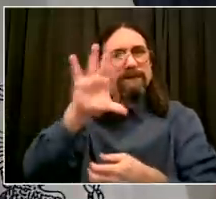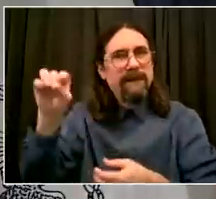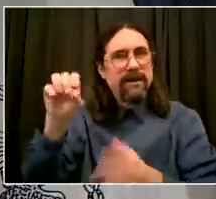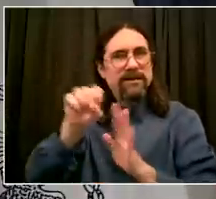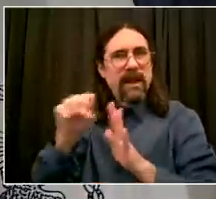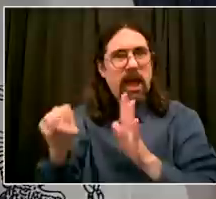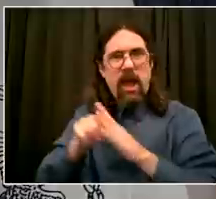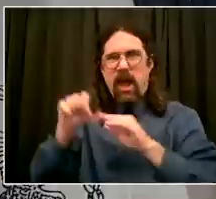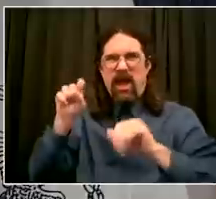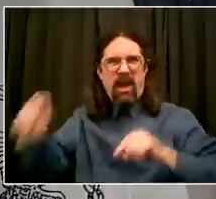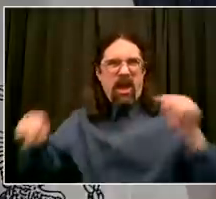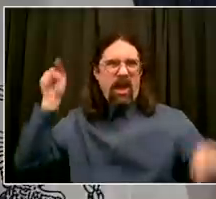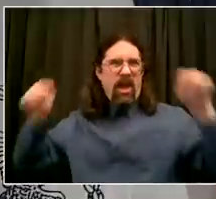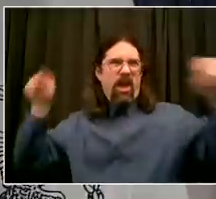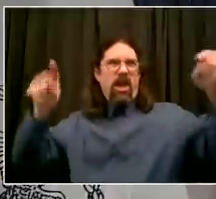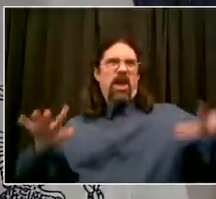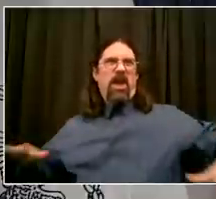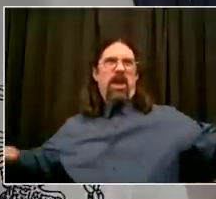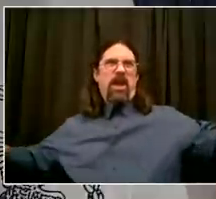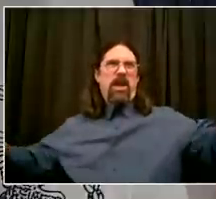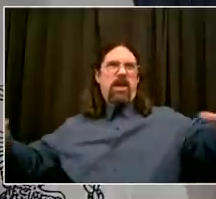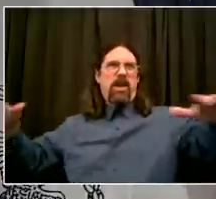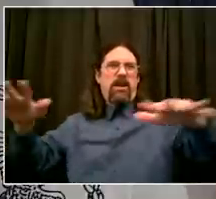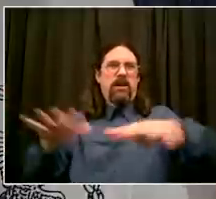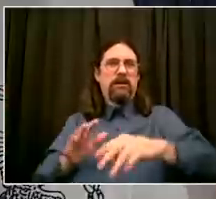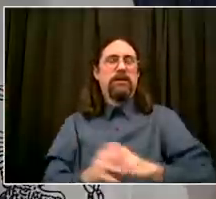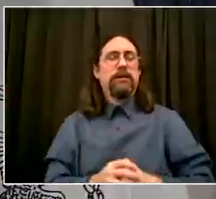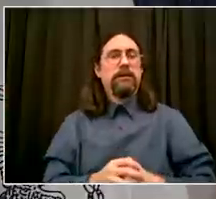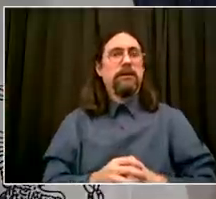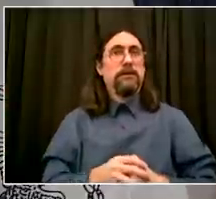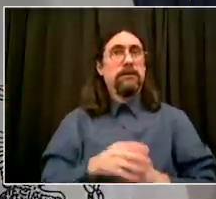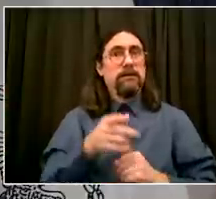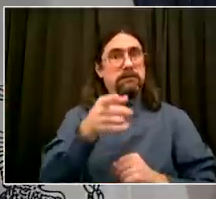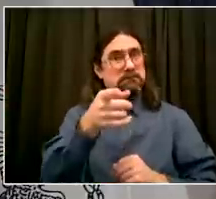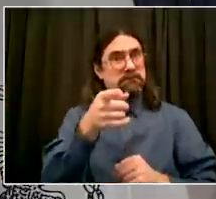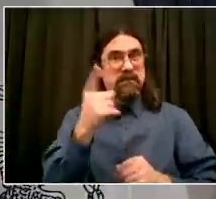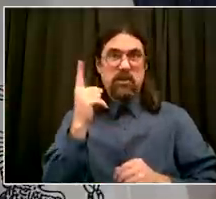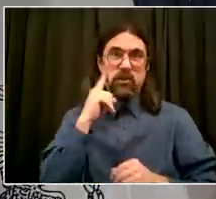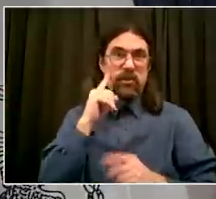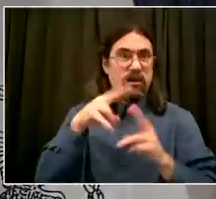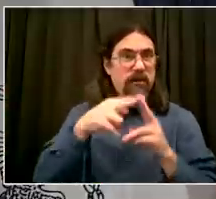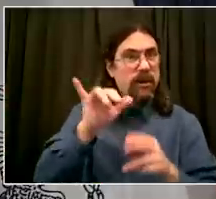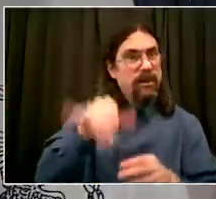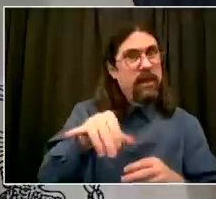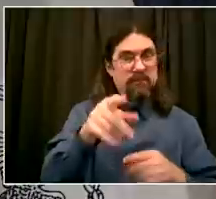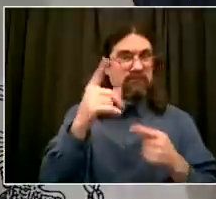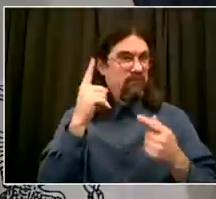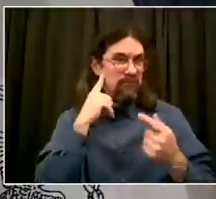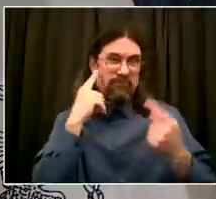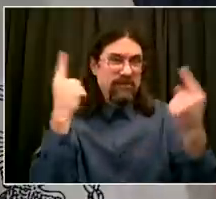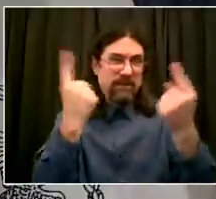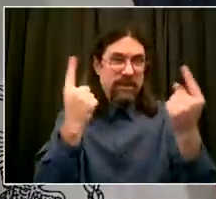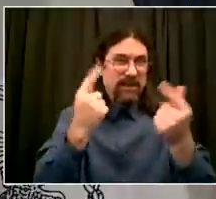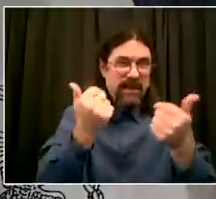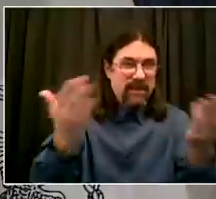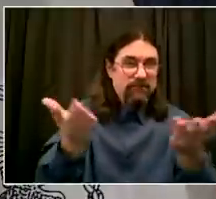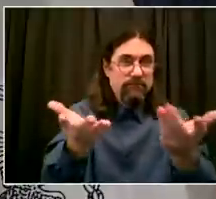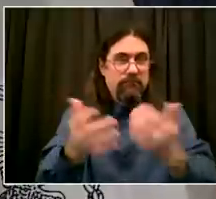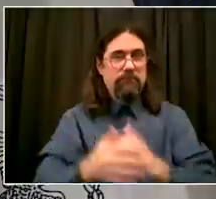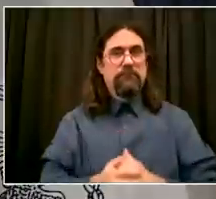domestic threats, racially and ethnically motivated hate crimes